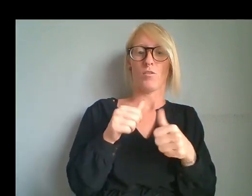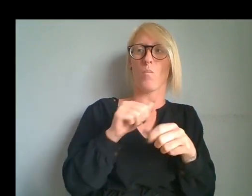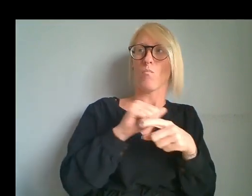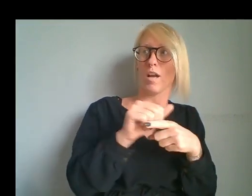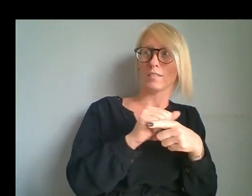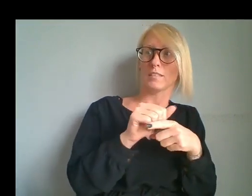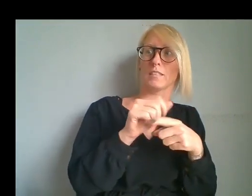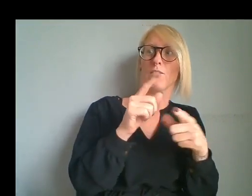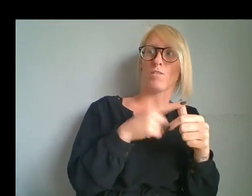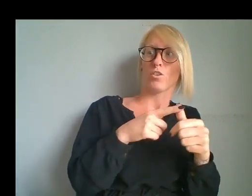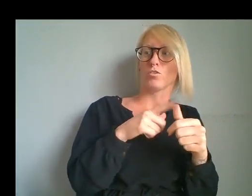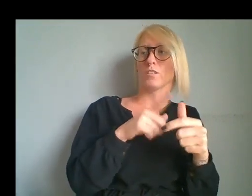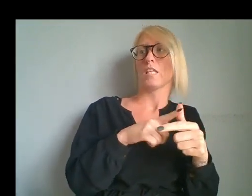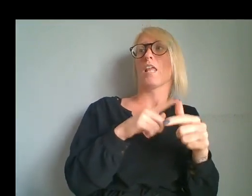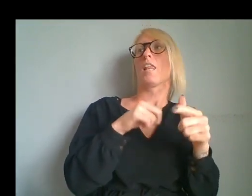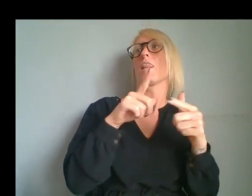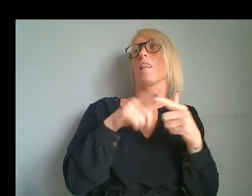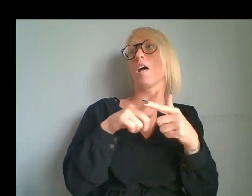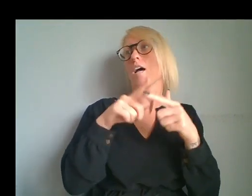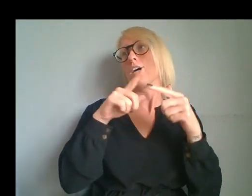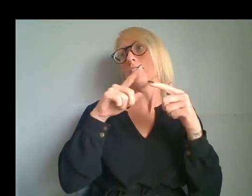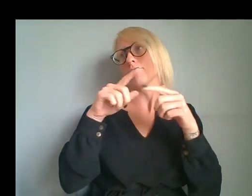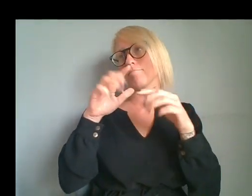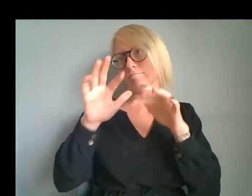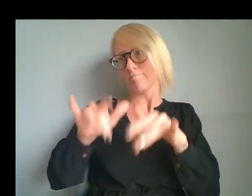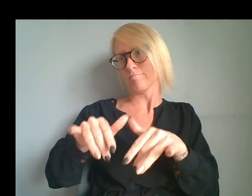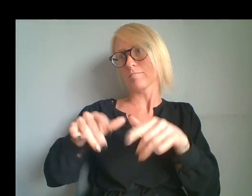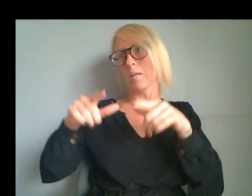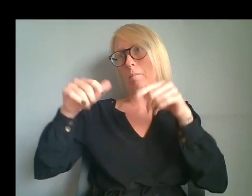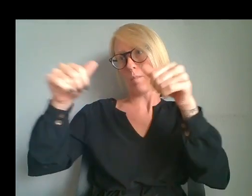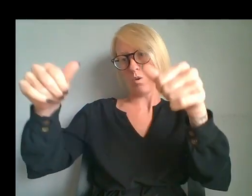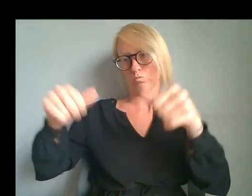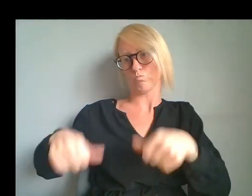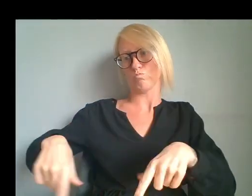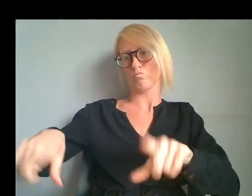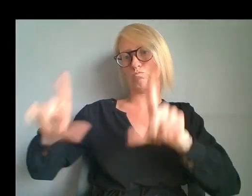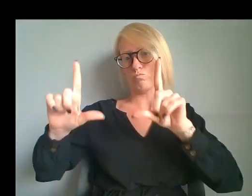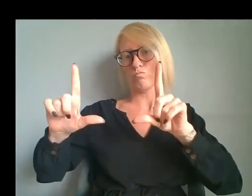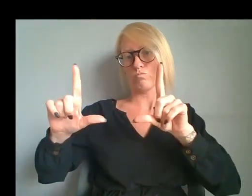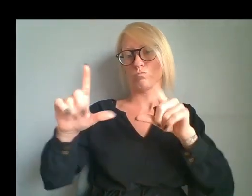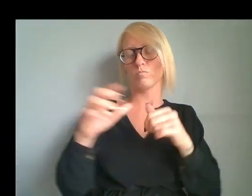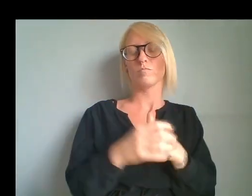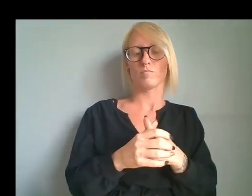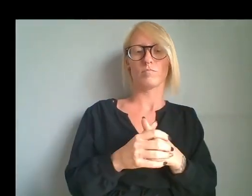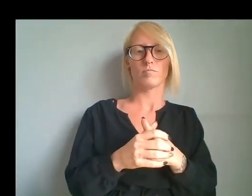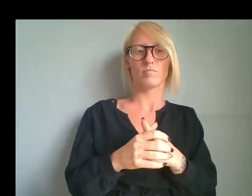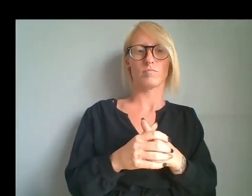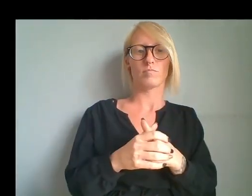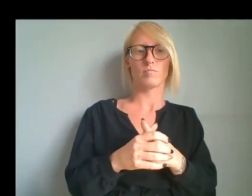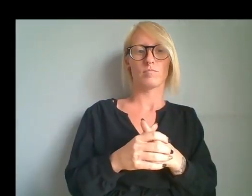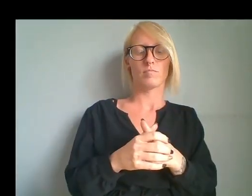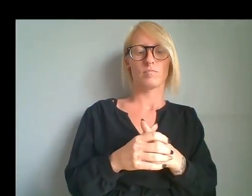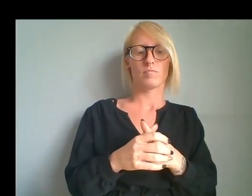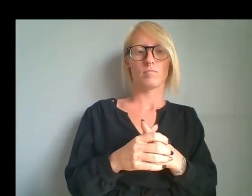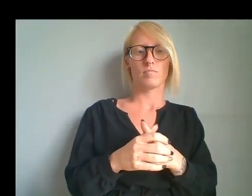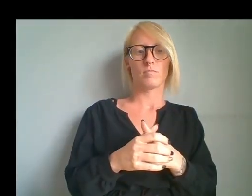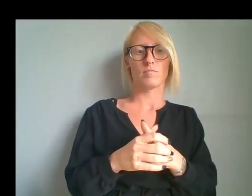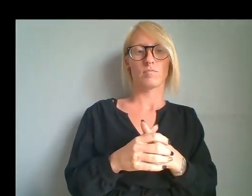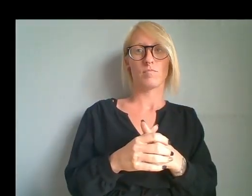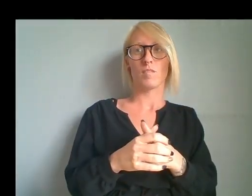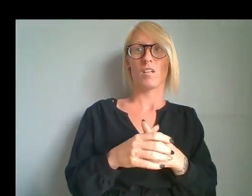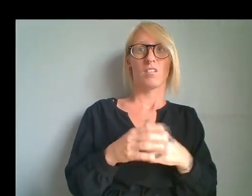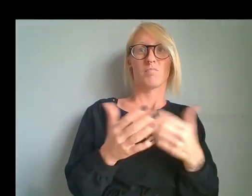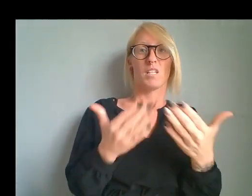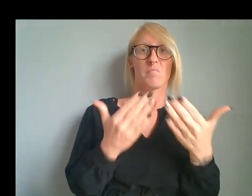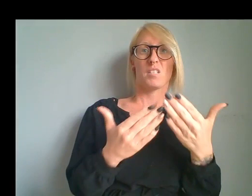bit earlier is having Blogger and password protecting it. Even just open if you don't want to go that far, maybe even just open a Word